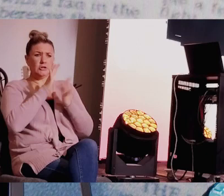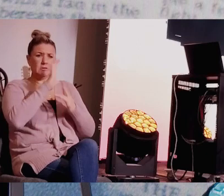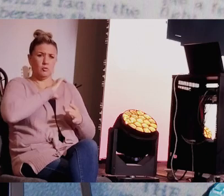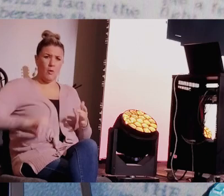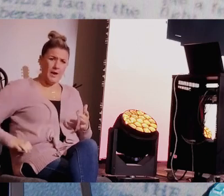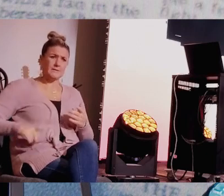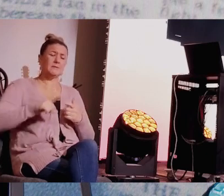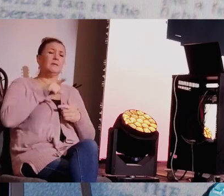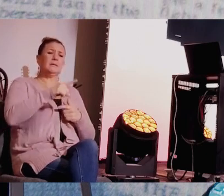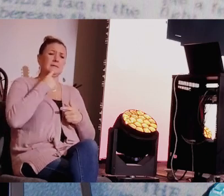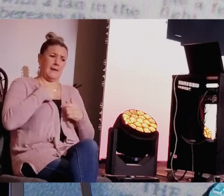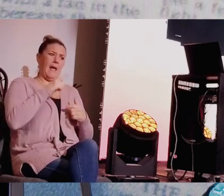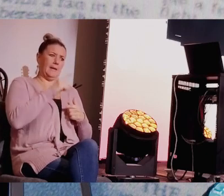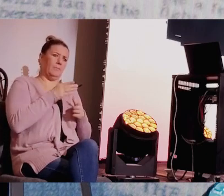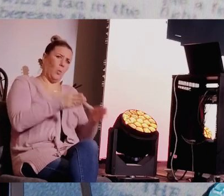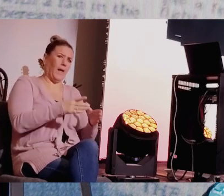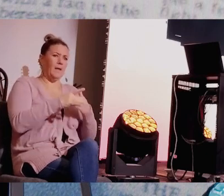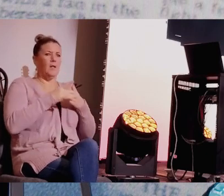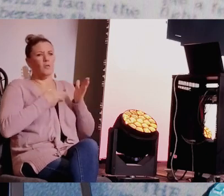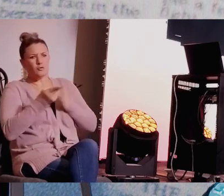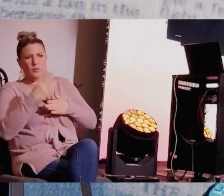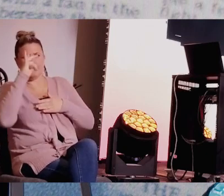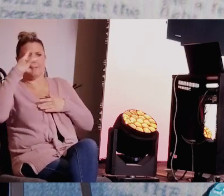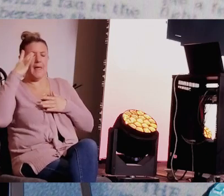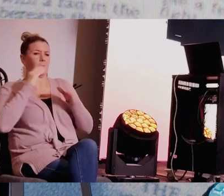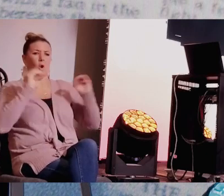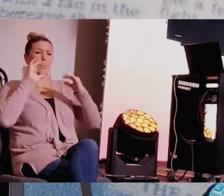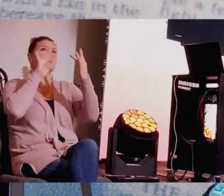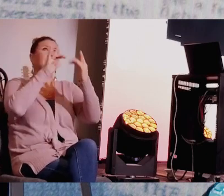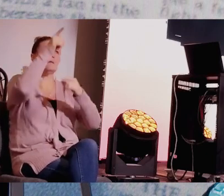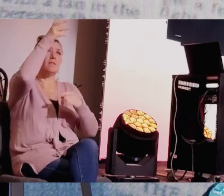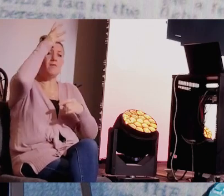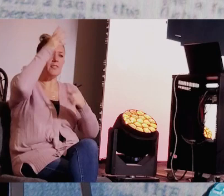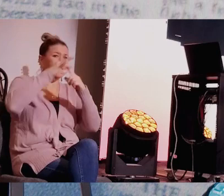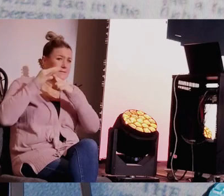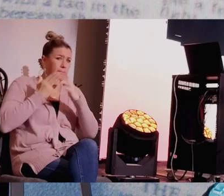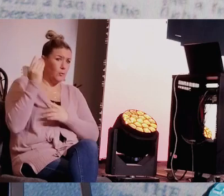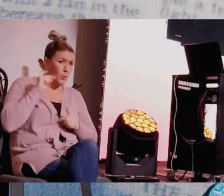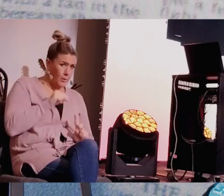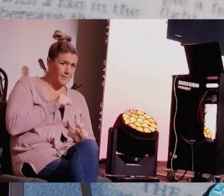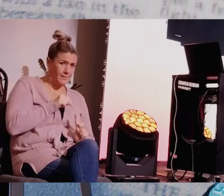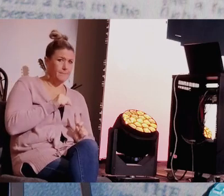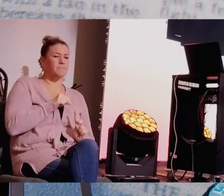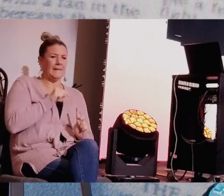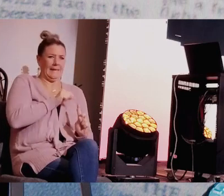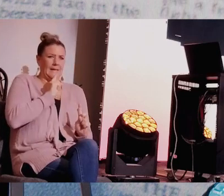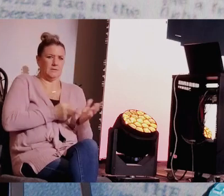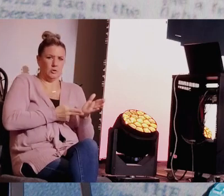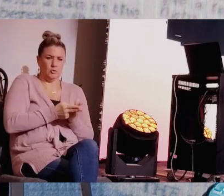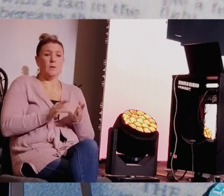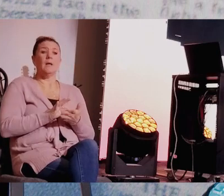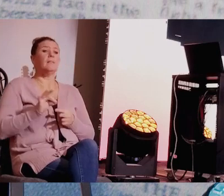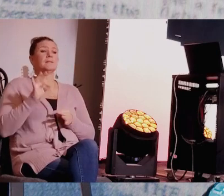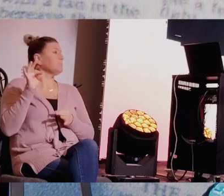which Jesus said, I am the way, the truth, and the life. Nobody comes to the Father except through who? Him, right? So he is the truth and the